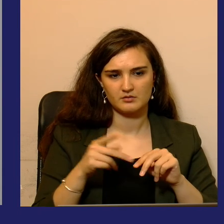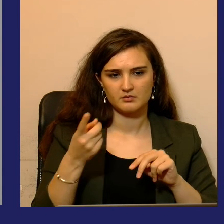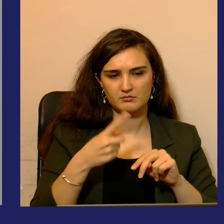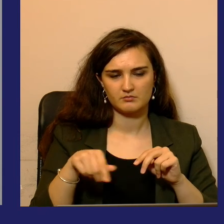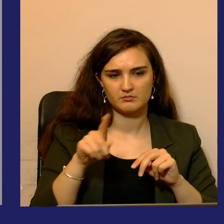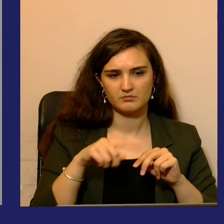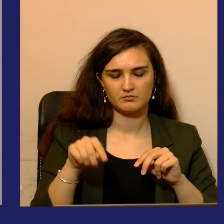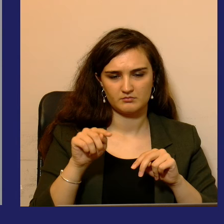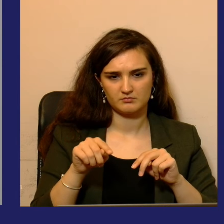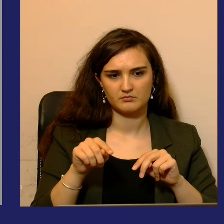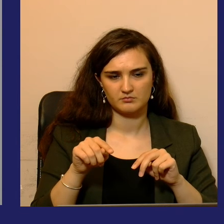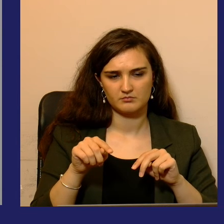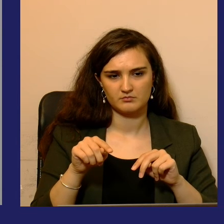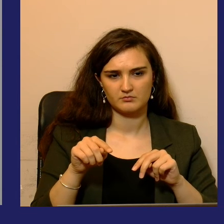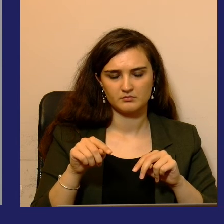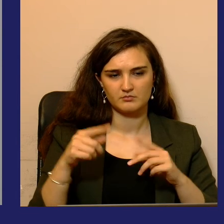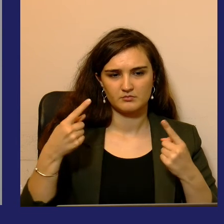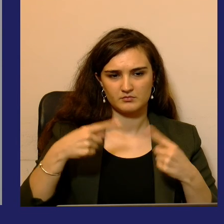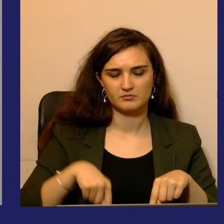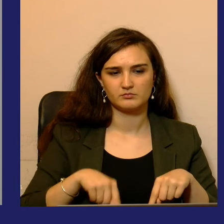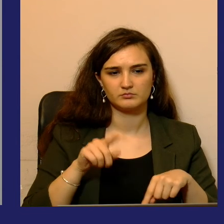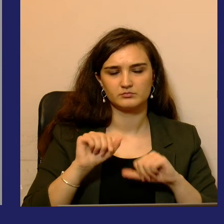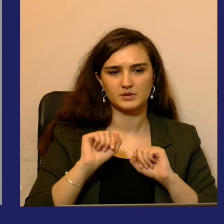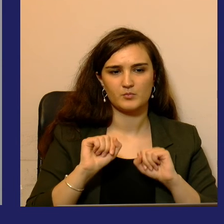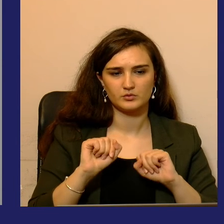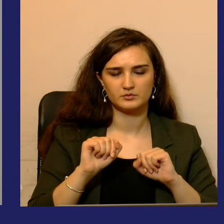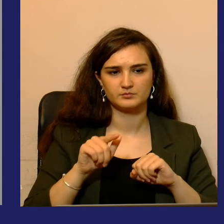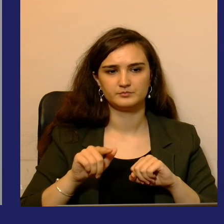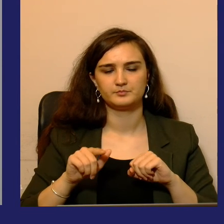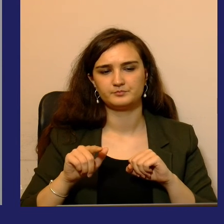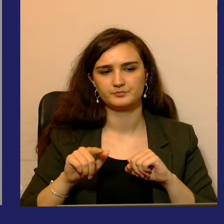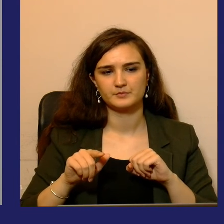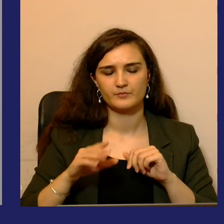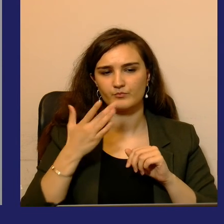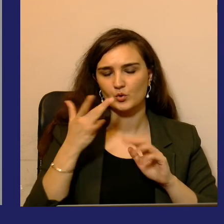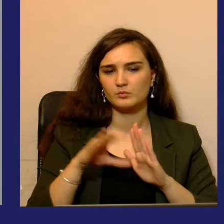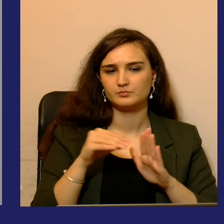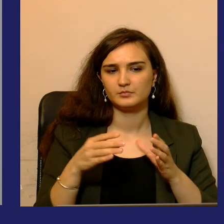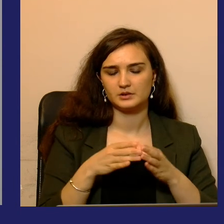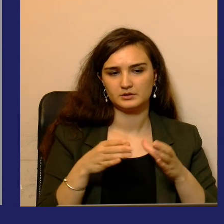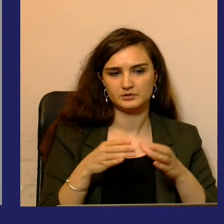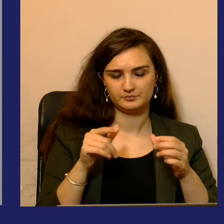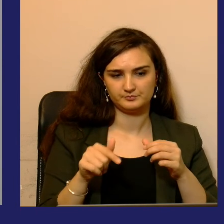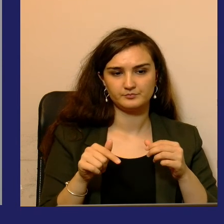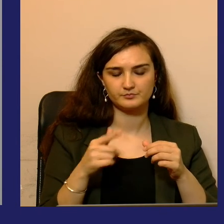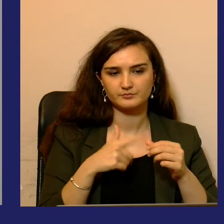aim is to increase support of the ruling party